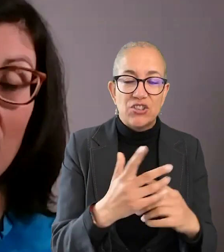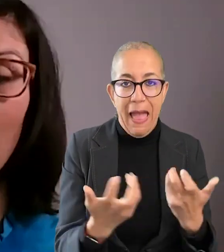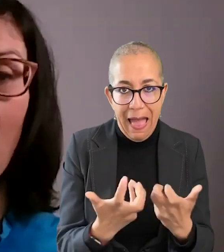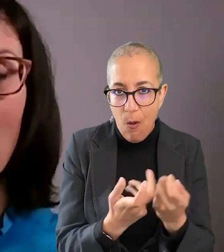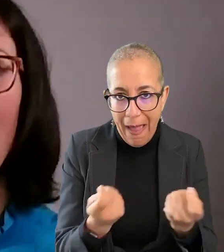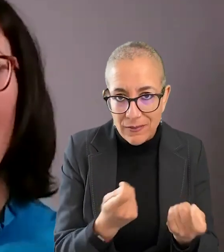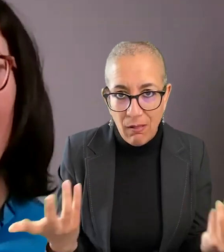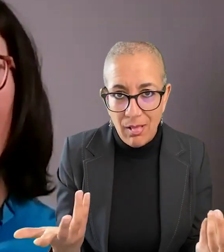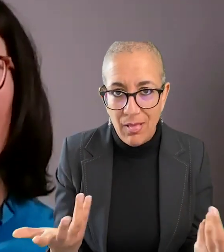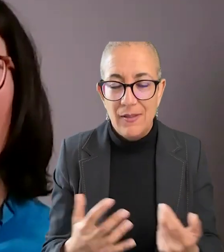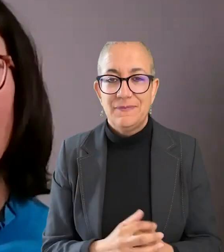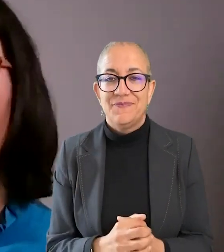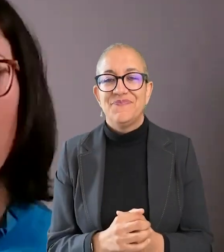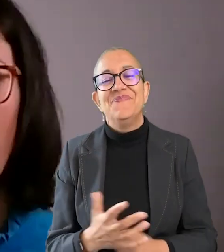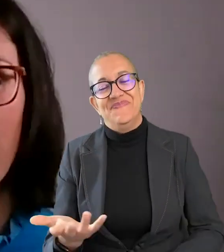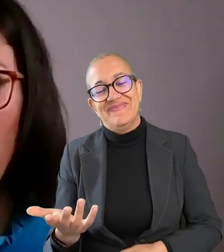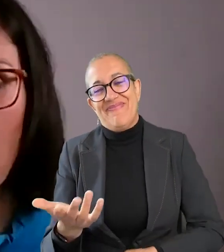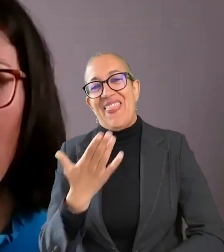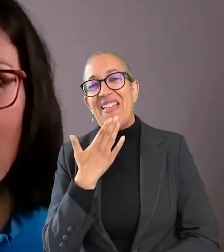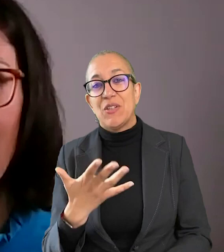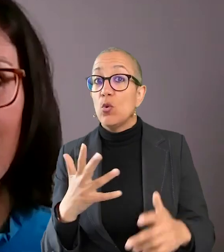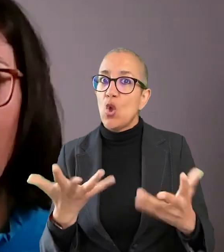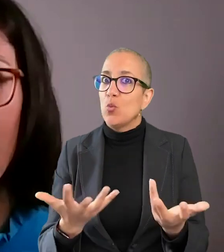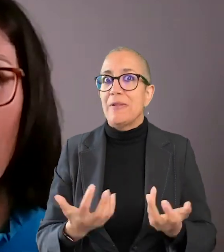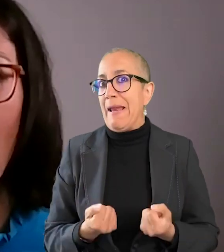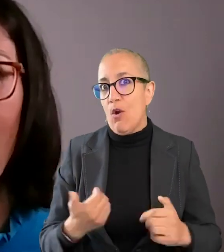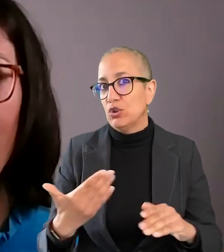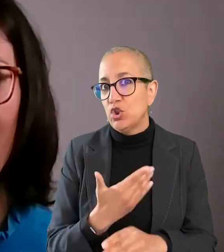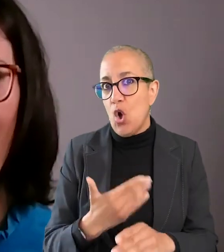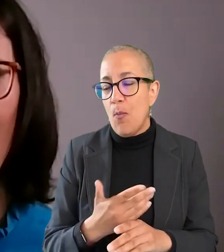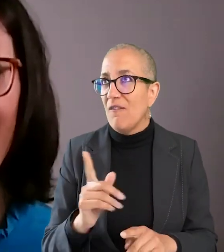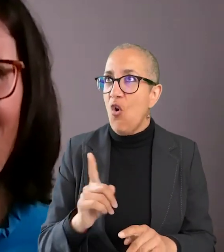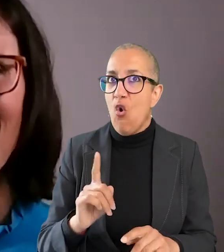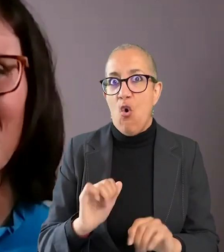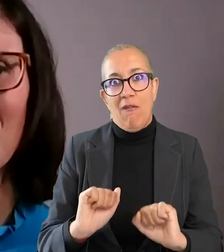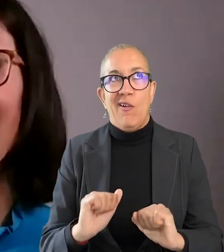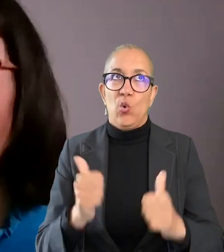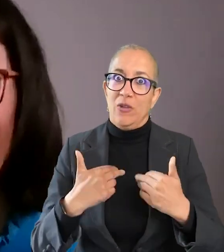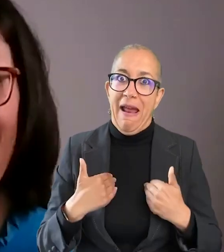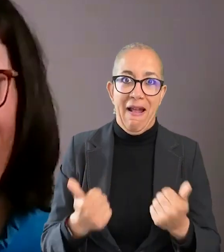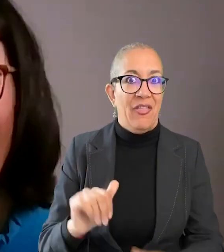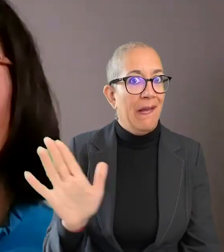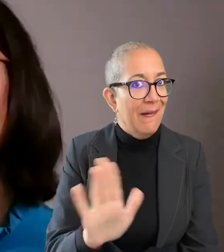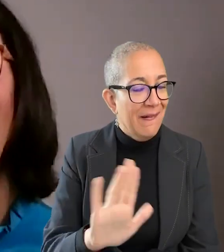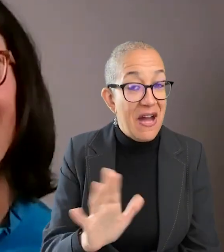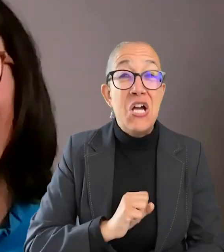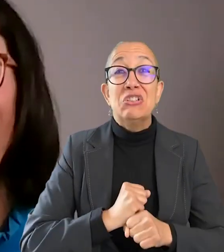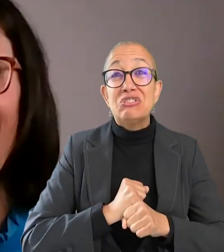thank you. I mean, look, first of all, you don't take on a job like this necessarily for your health. The stress and the